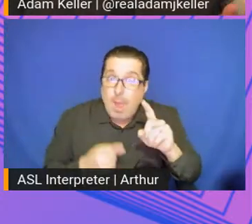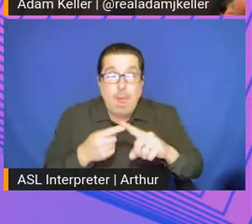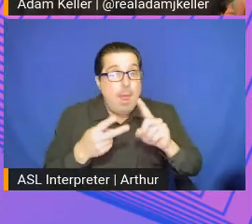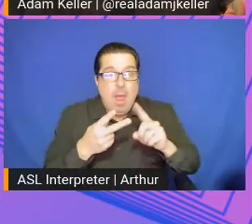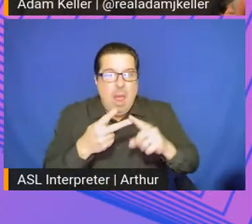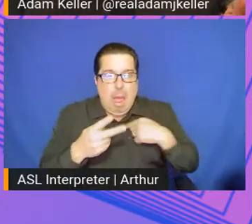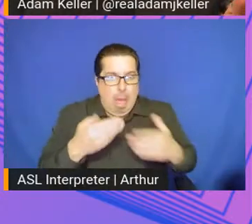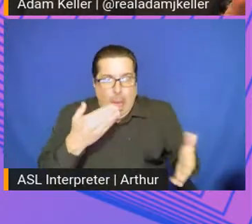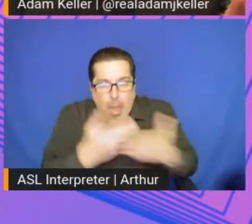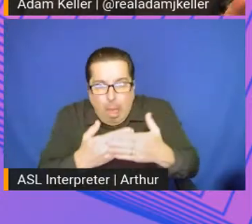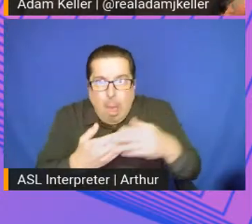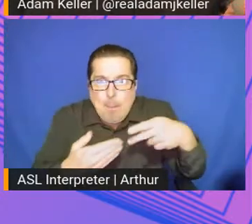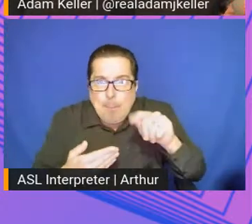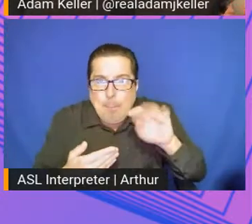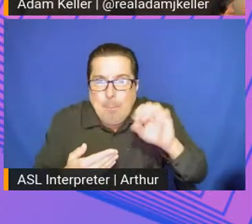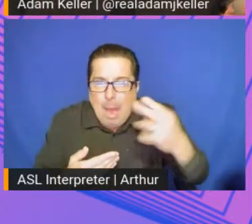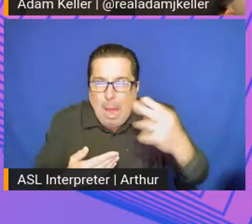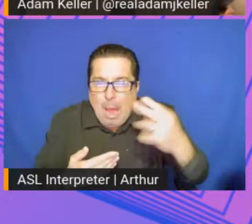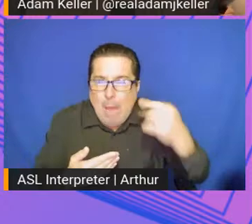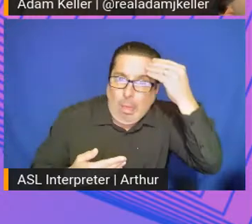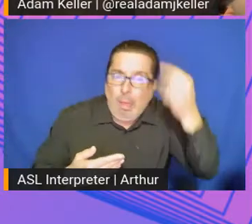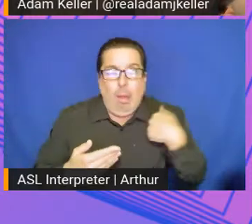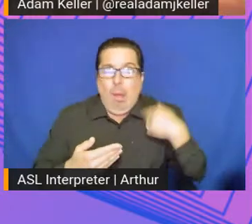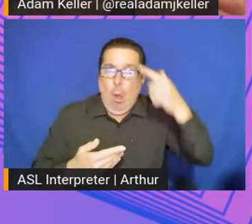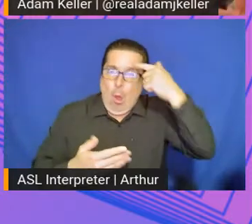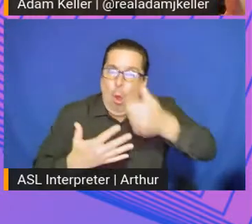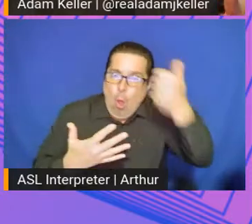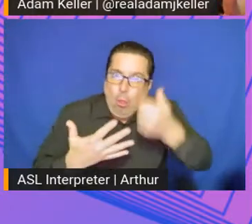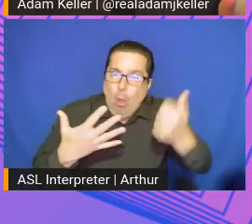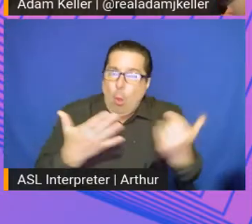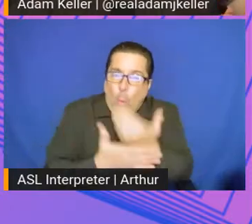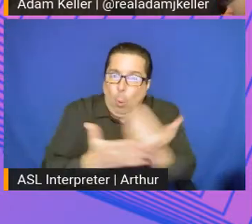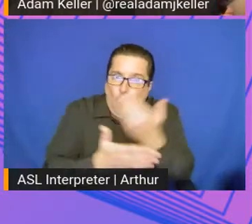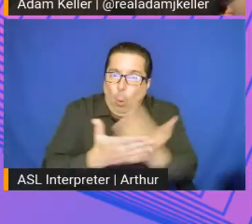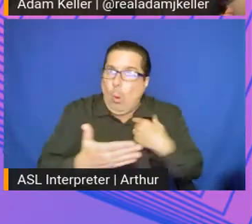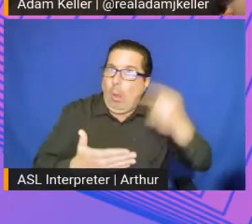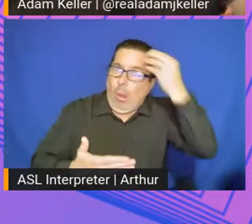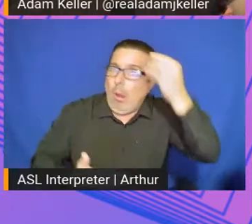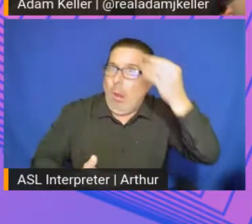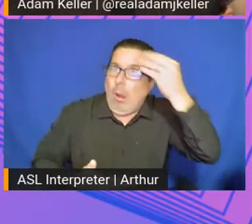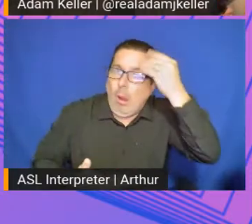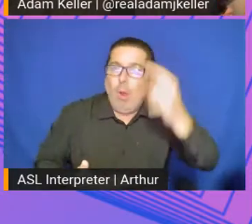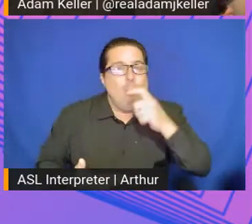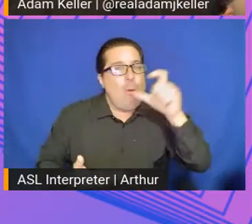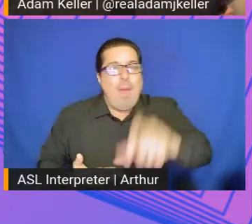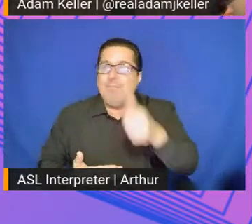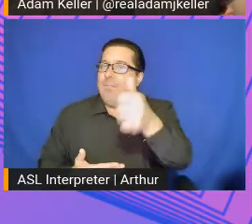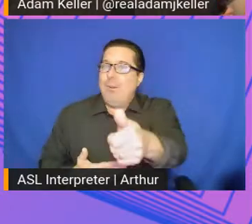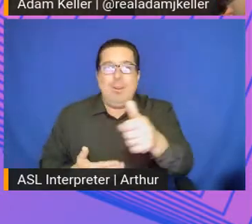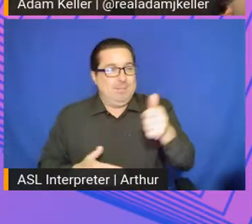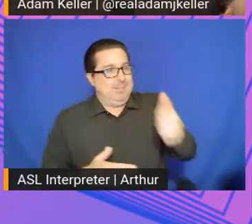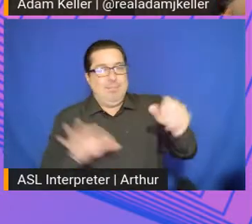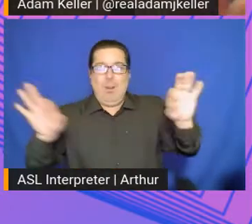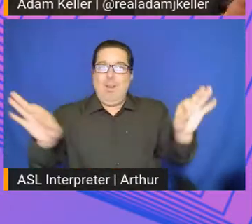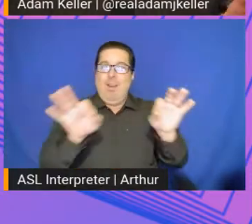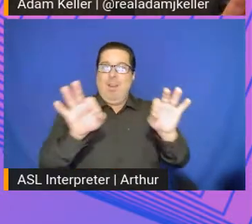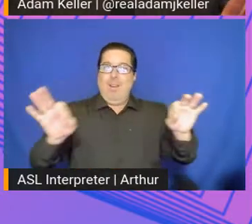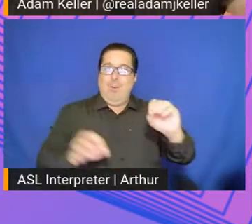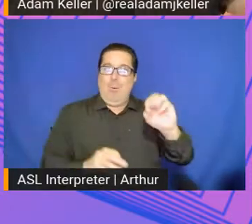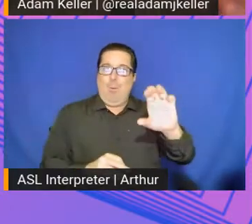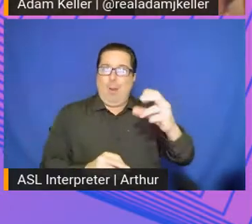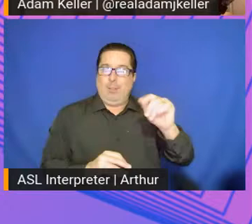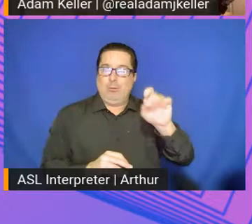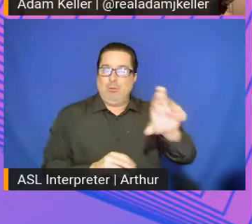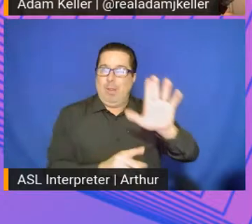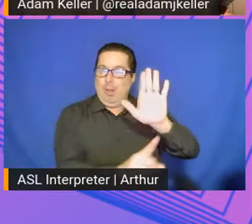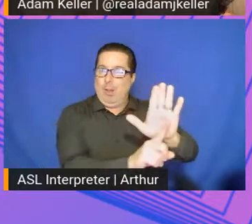patching, when new versions come out, rotating and ensuring that everything's backwards compatible with that new version. You don't have to think about